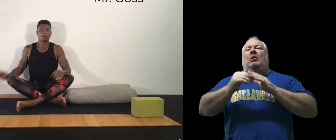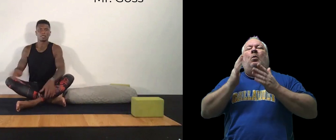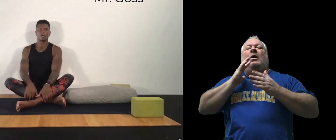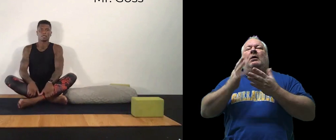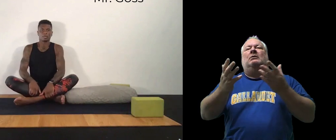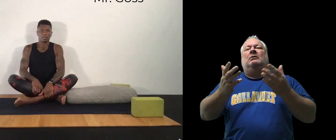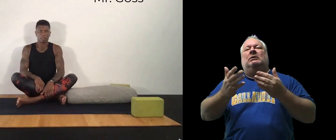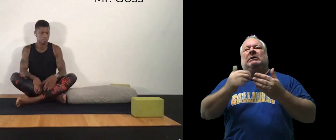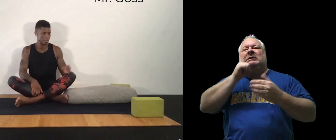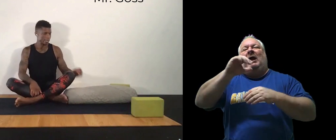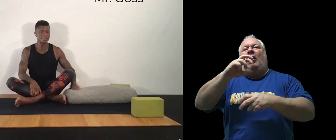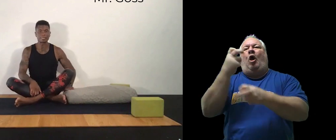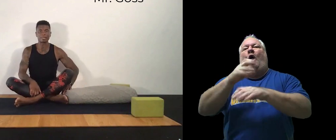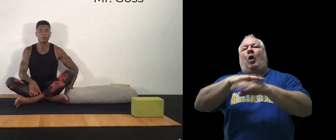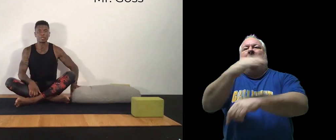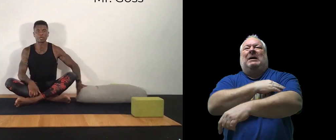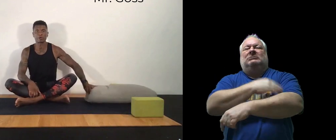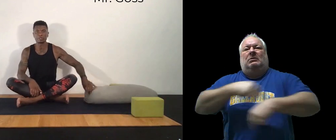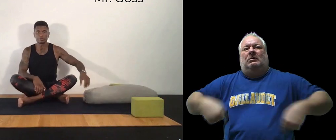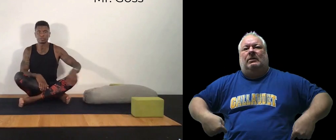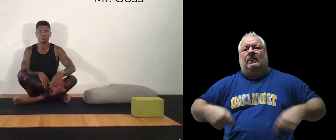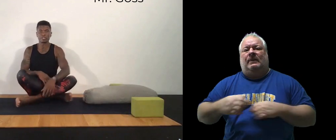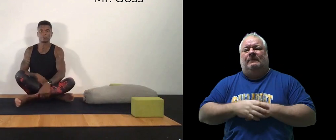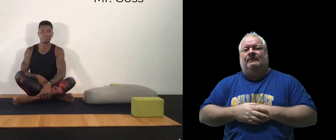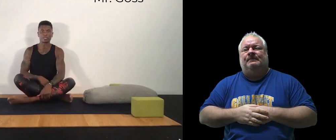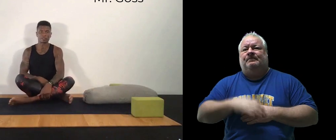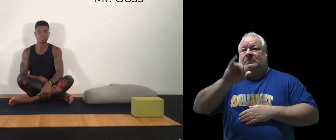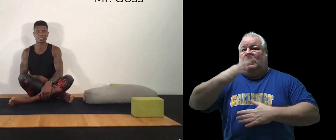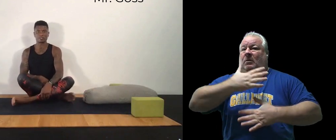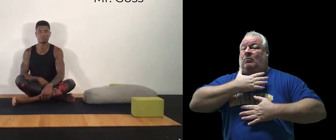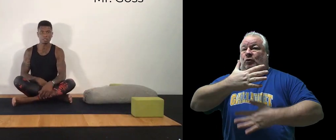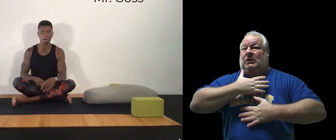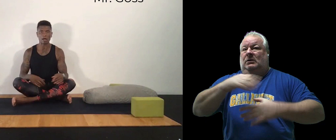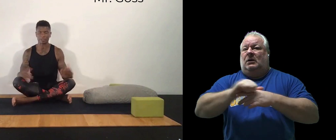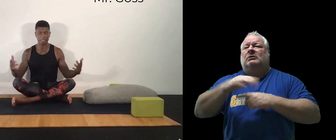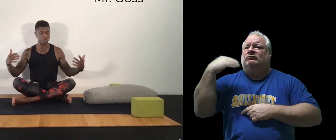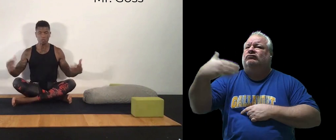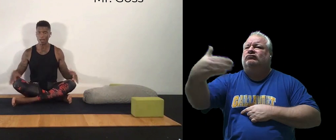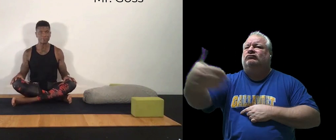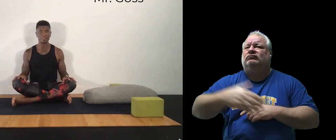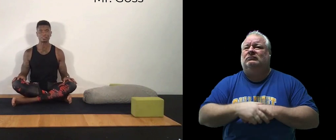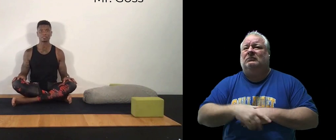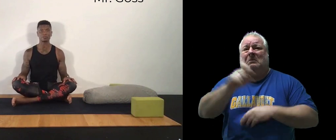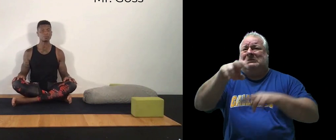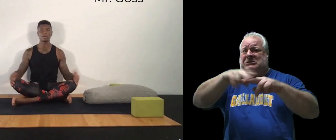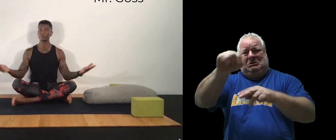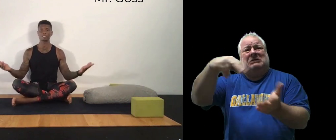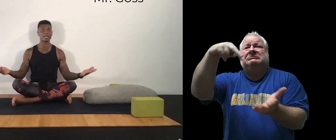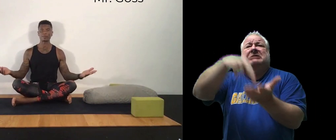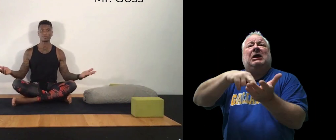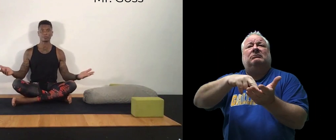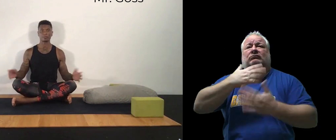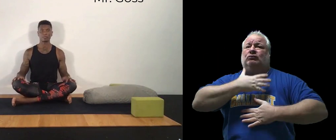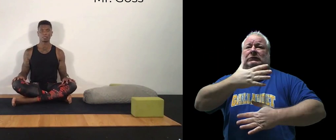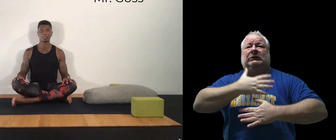against the wall. Right? And this is something I would encourage you to do, these breathing exercises. Do them often. Again, you don't have to sit to do them.